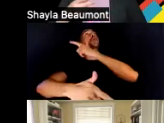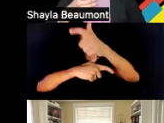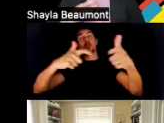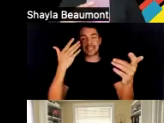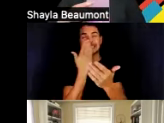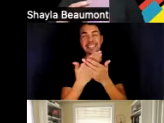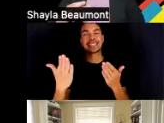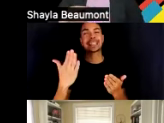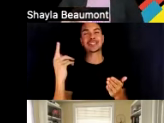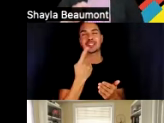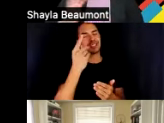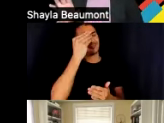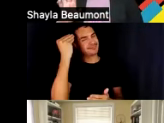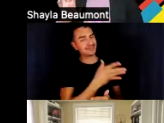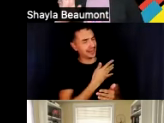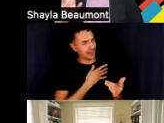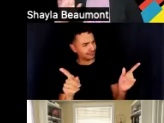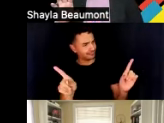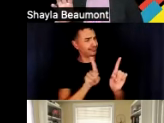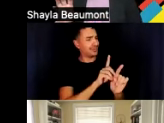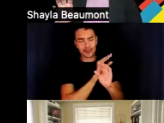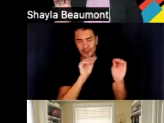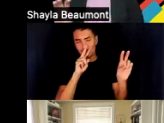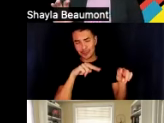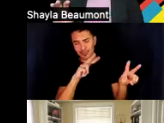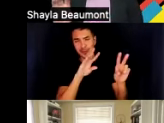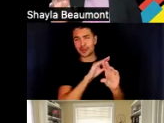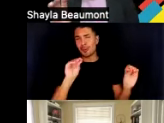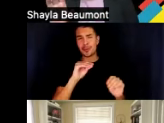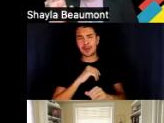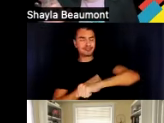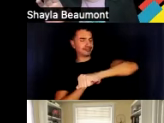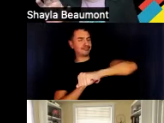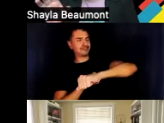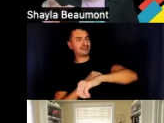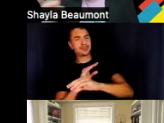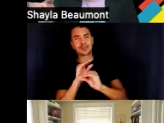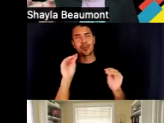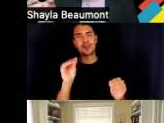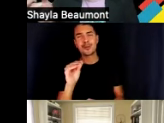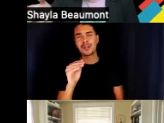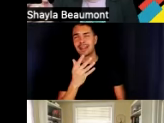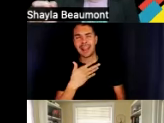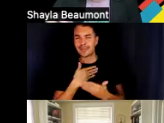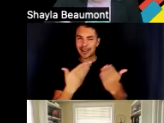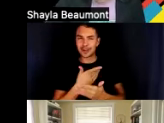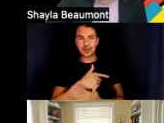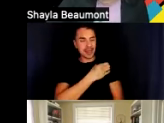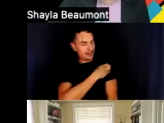person, knowing that you're there with no judgment, no bias. You're there to fully empower and